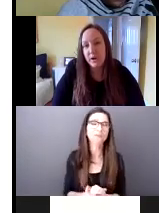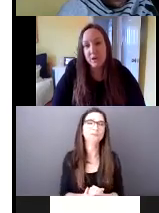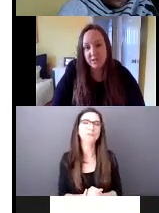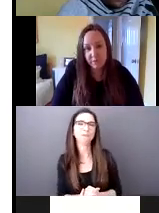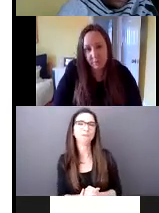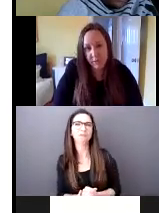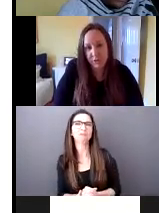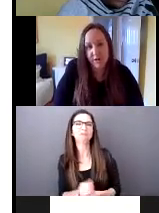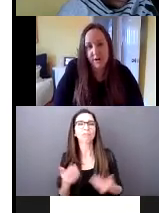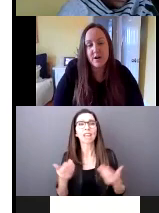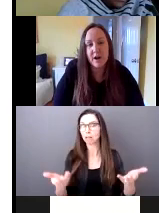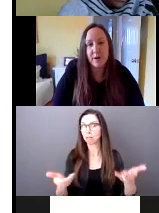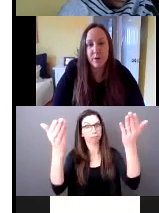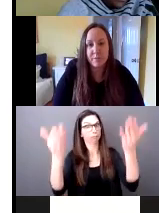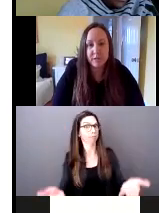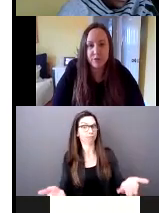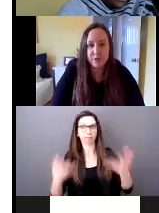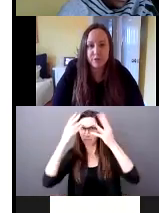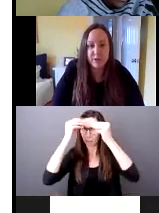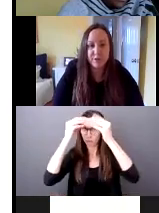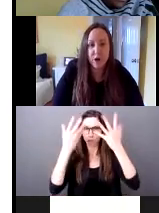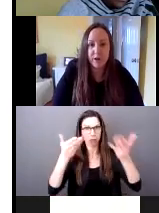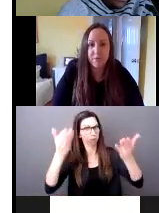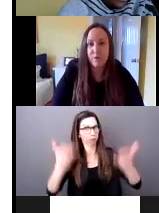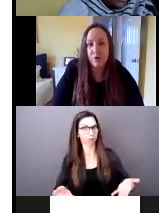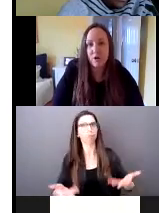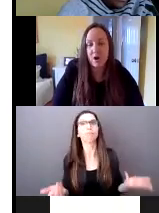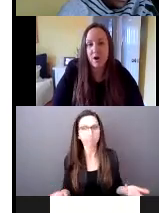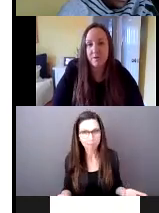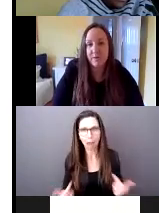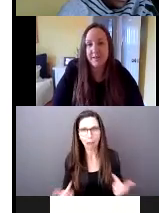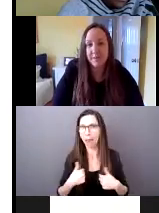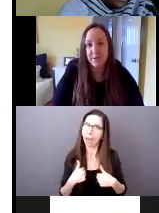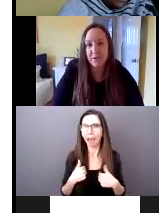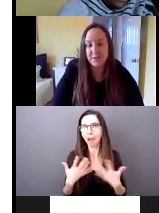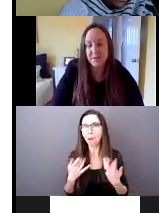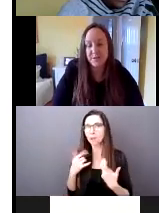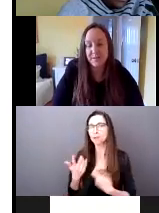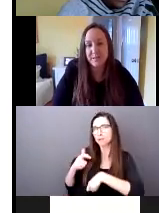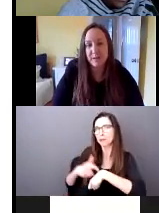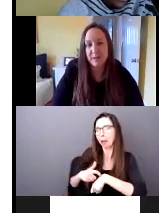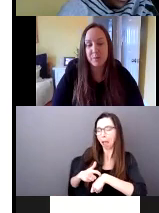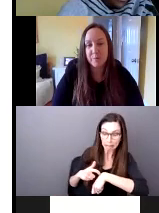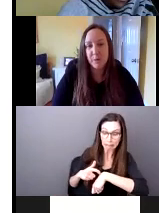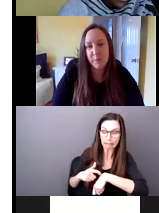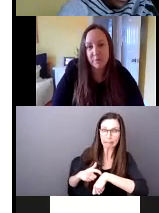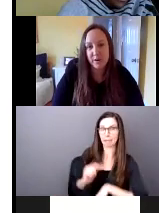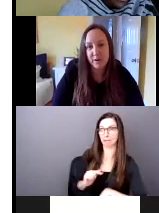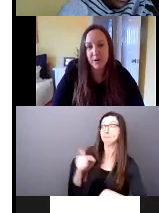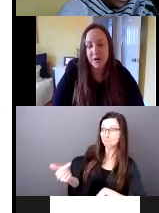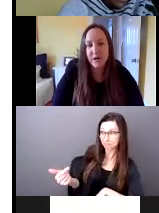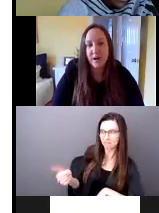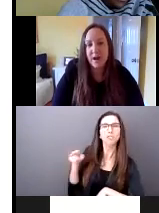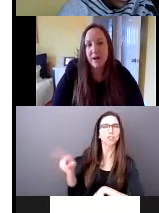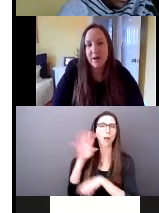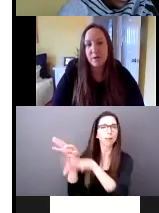So lots of information there. I want to make sure that there's enough time for, like I say, my colleagues who are going to speak a little bit more about their